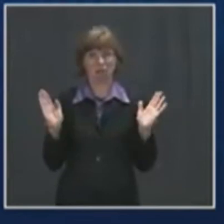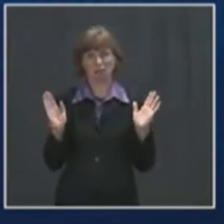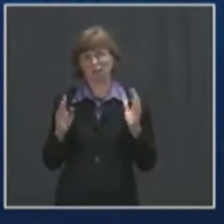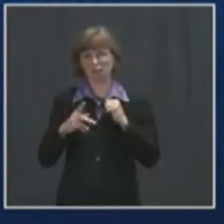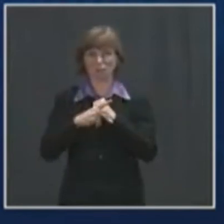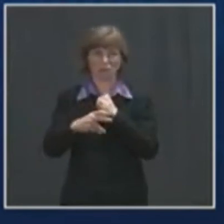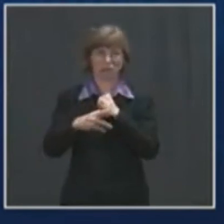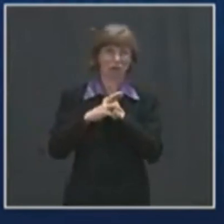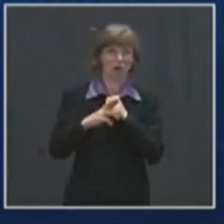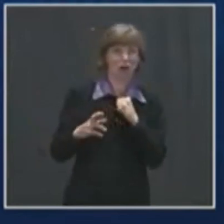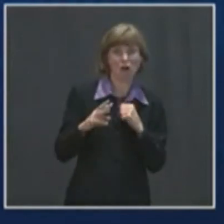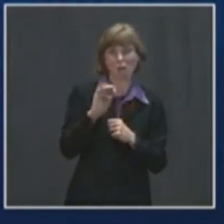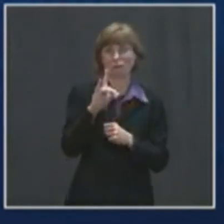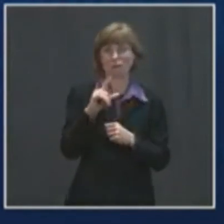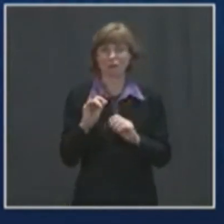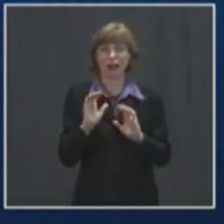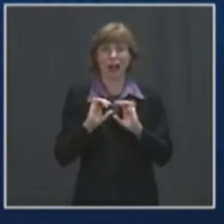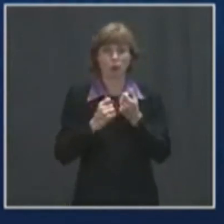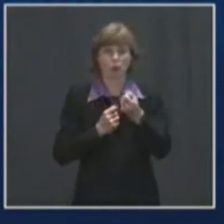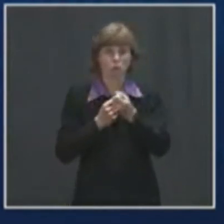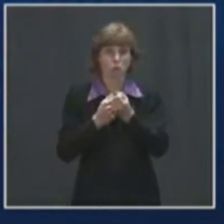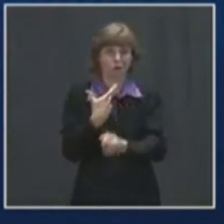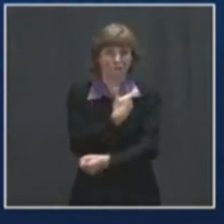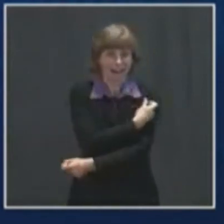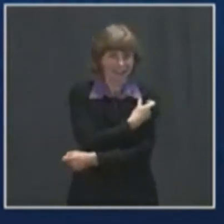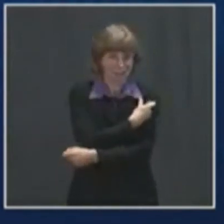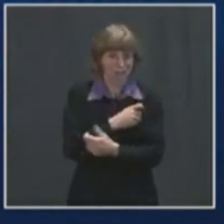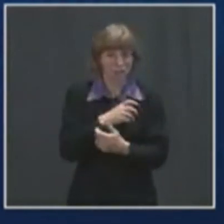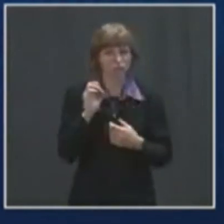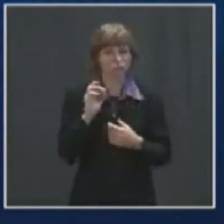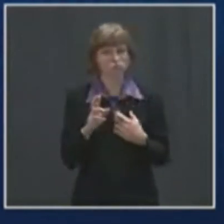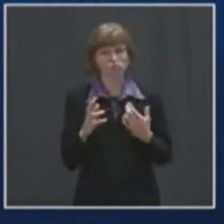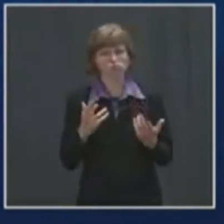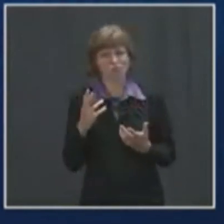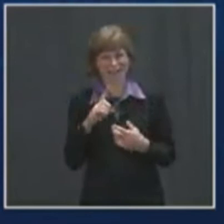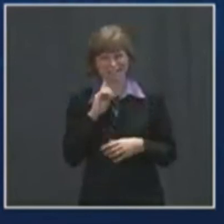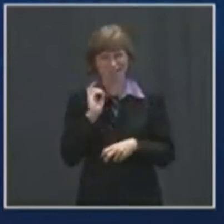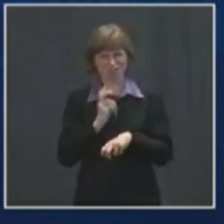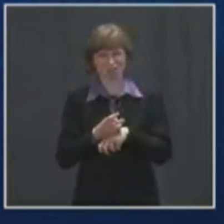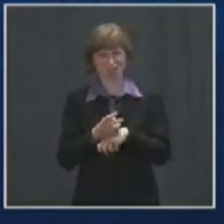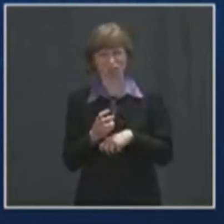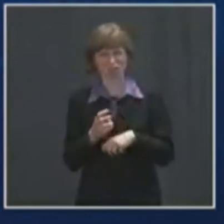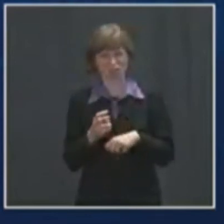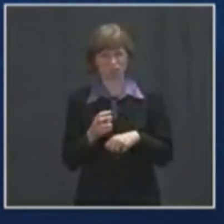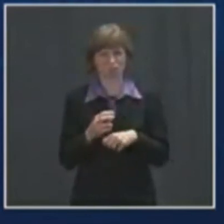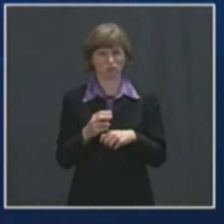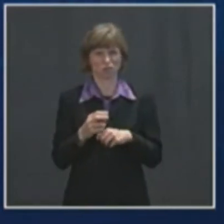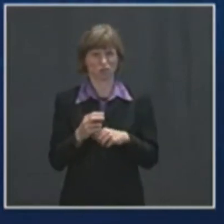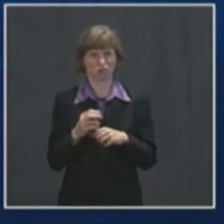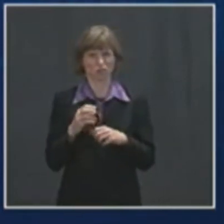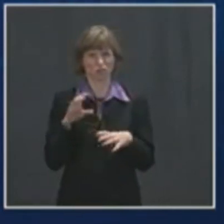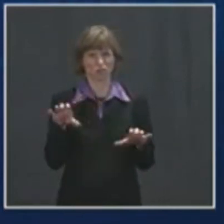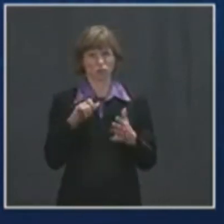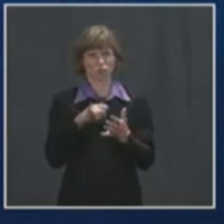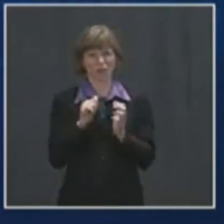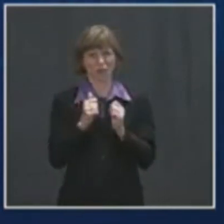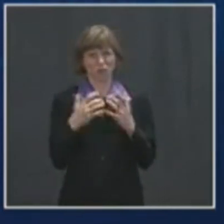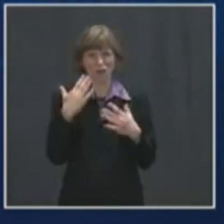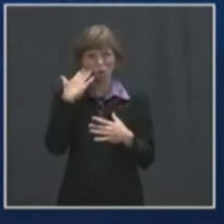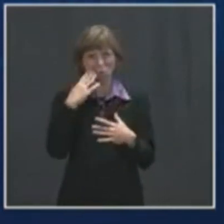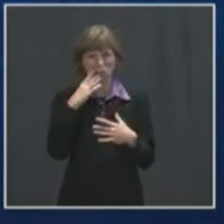campaign supporting the vaccination effort, or is it difficult to do that without knowing whether or not the inventory is